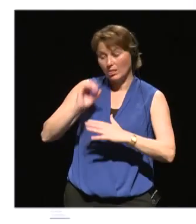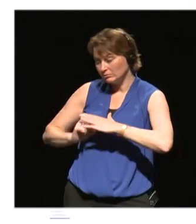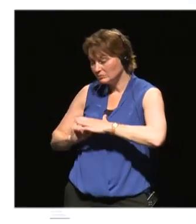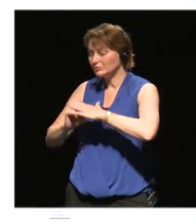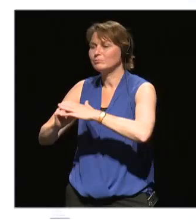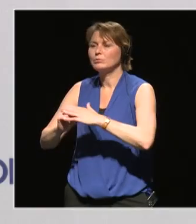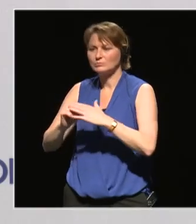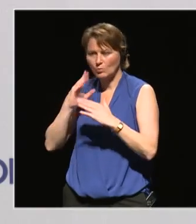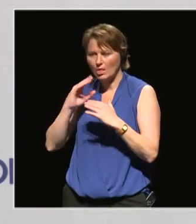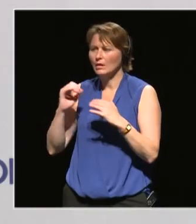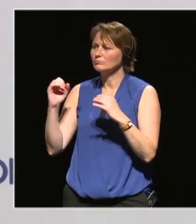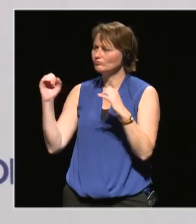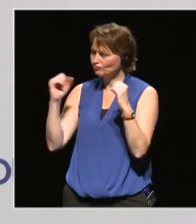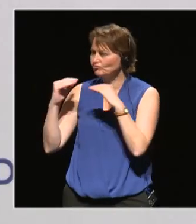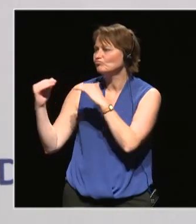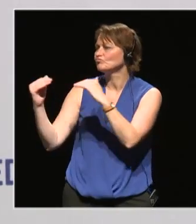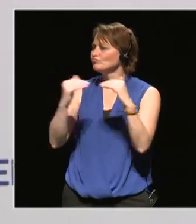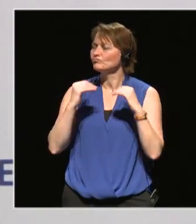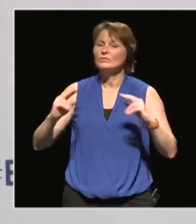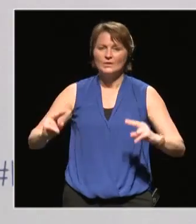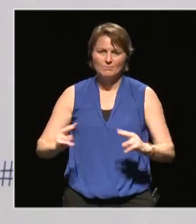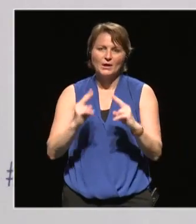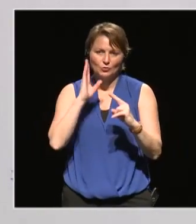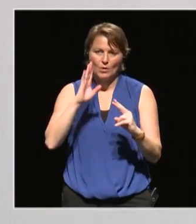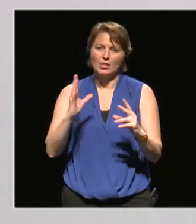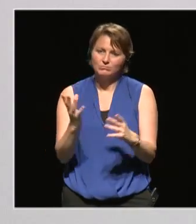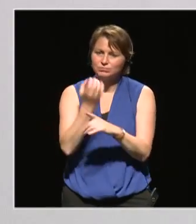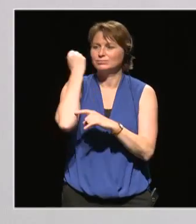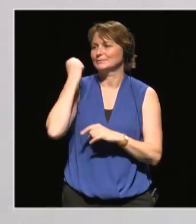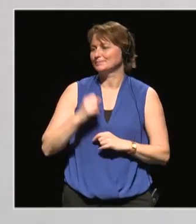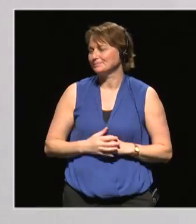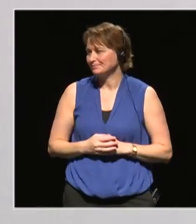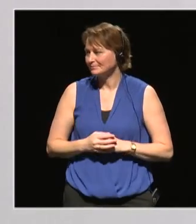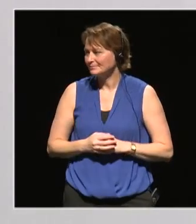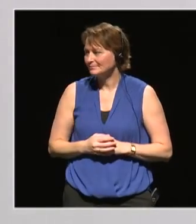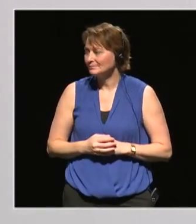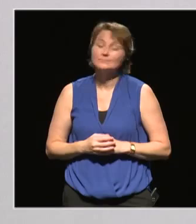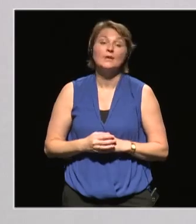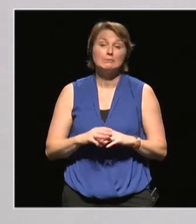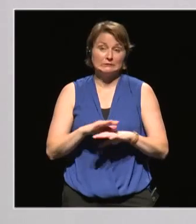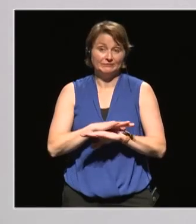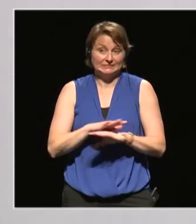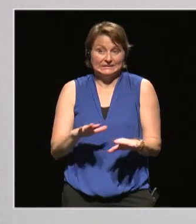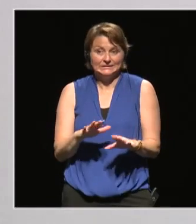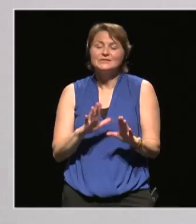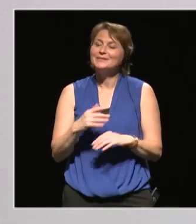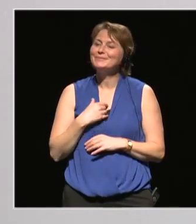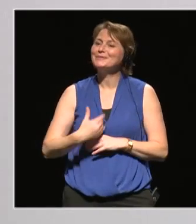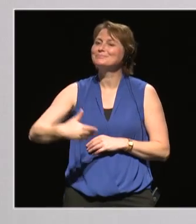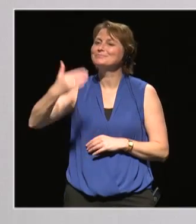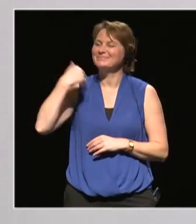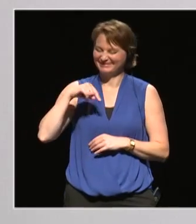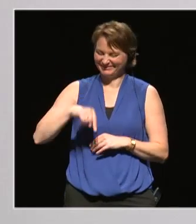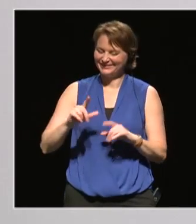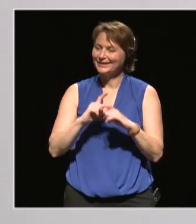of consensus in Paris. And by no means have we finished. I started out by asking you whether